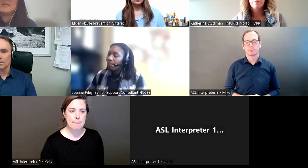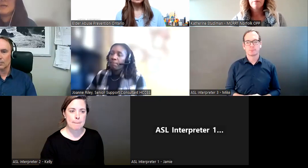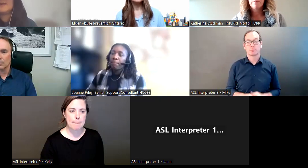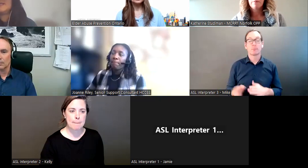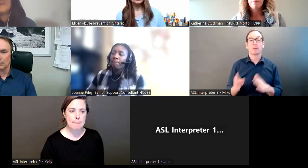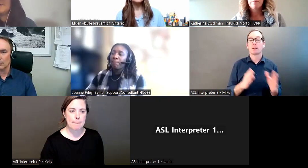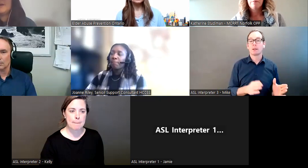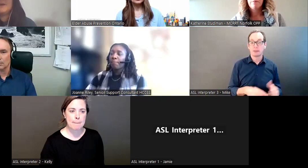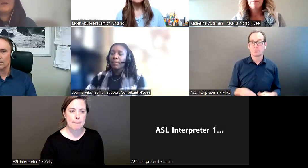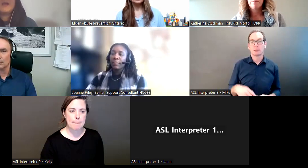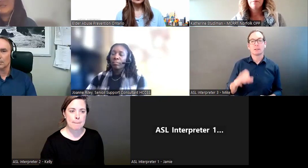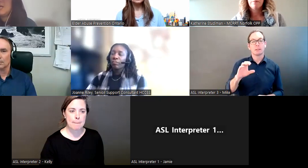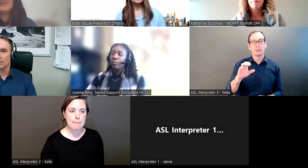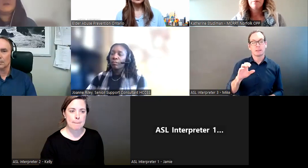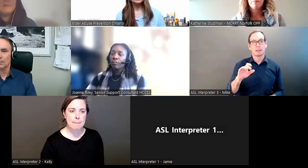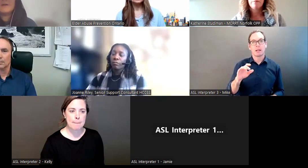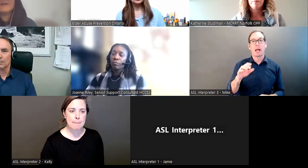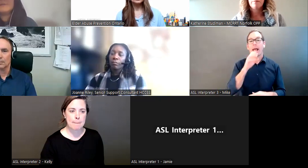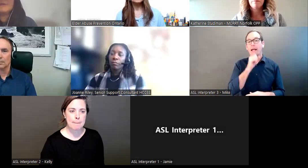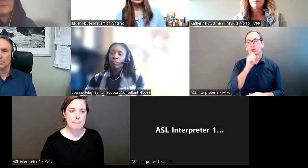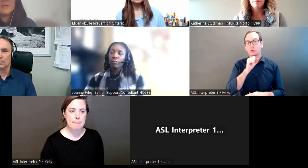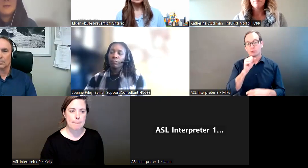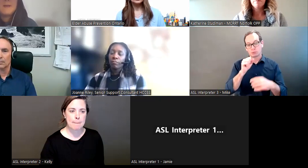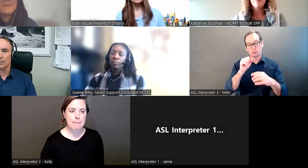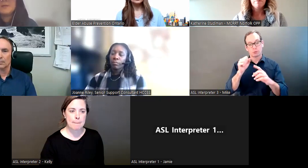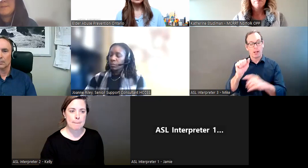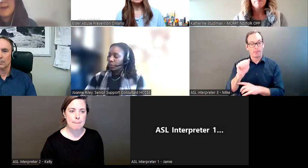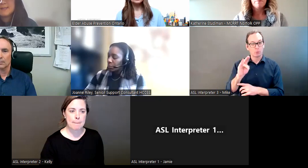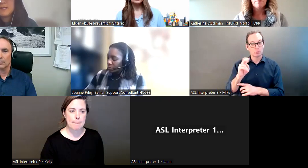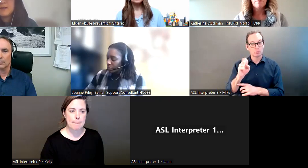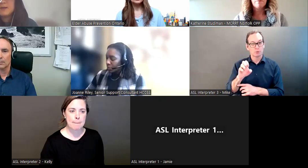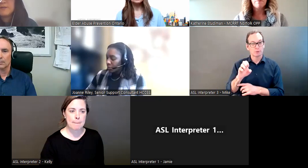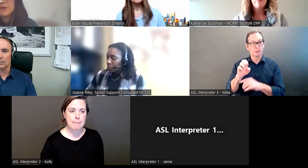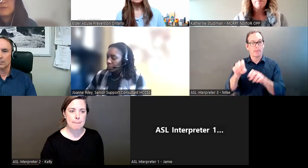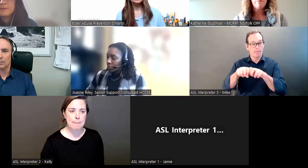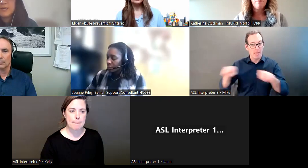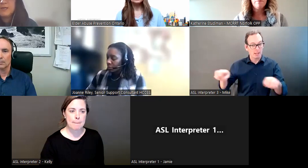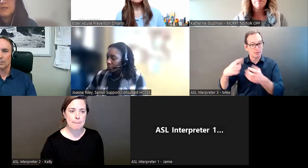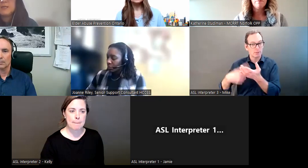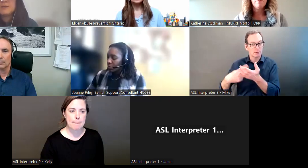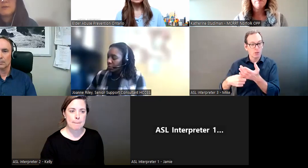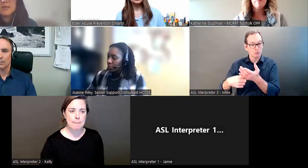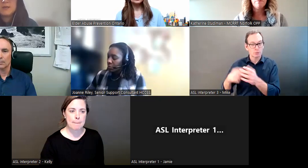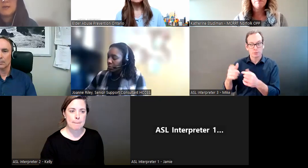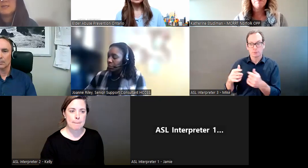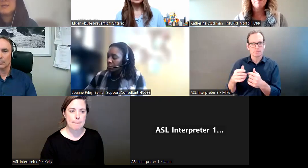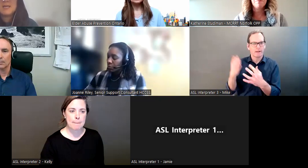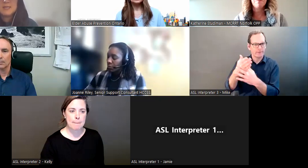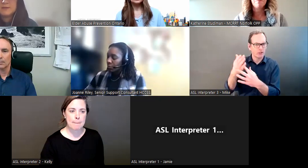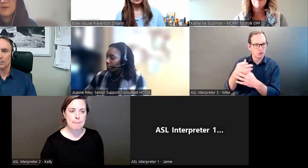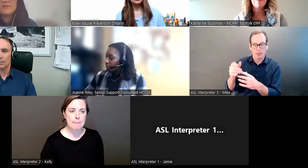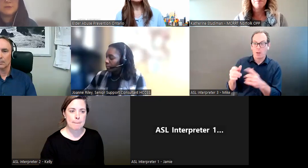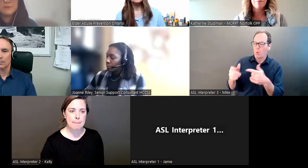back into there, and it's about education, awareness. We really want to build the capacity of our community to recognize